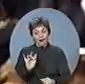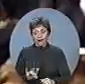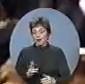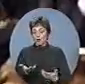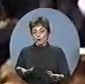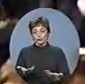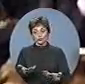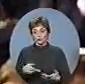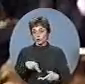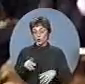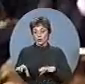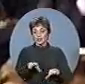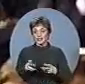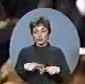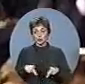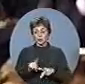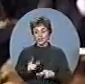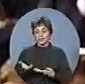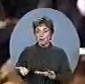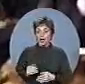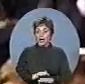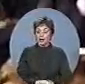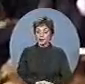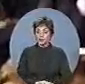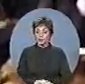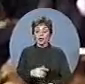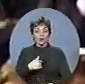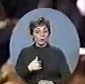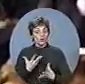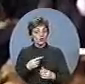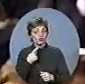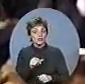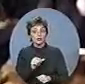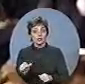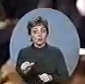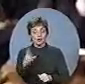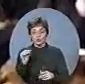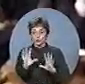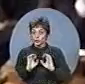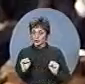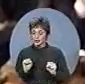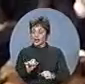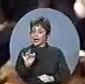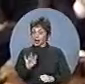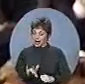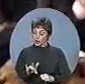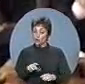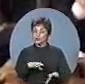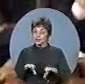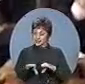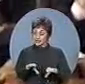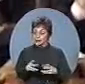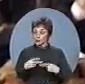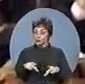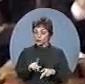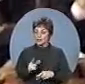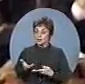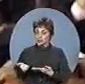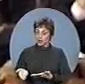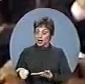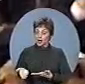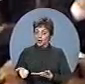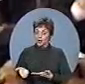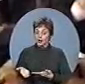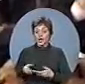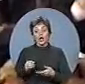say anything because of what the Liberal Party was doing. And I would simply say, Mr. Speaker, that because of the actions